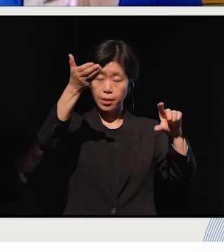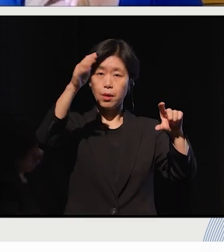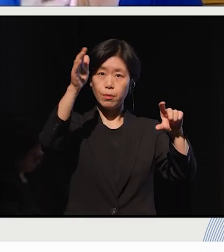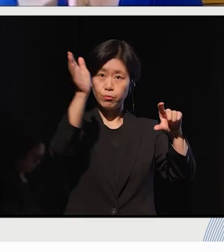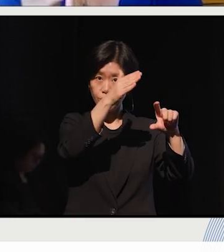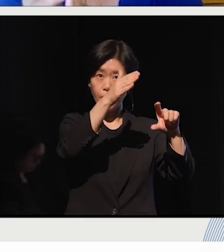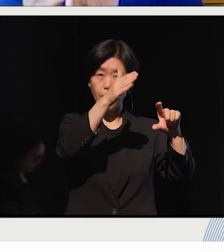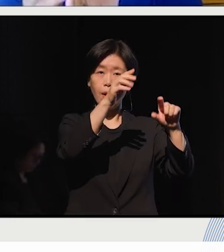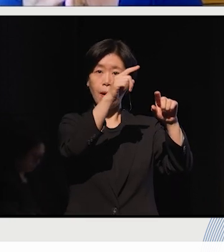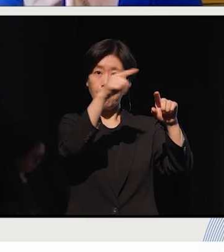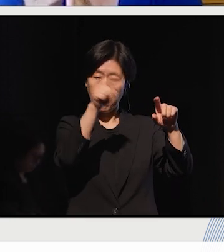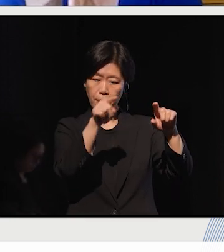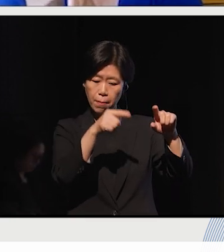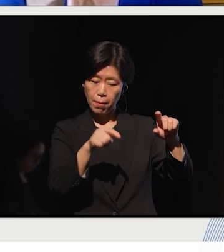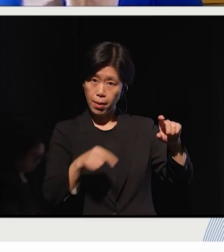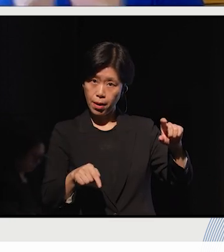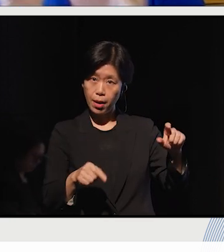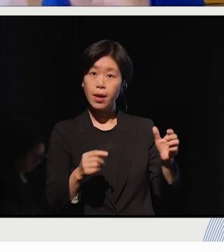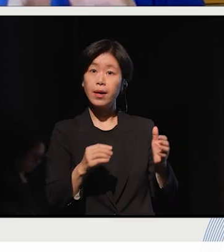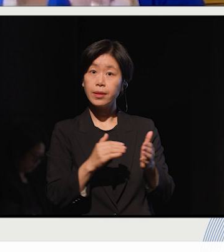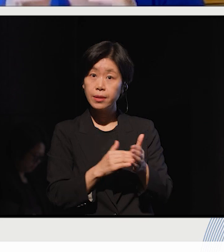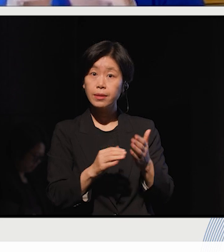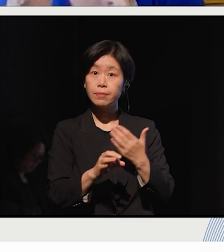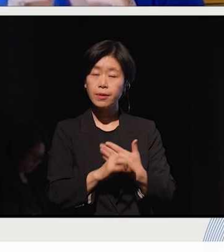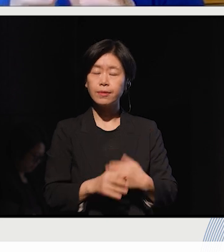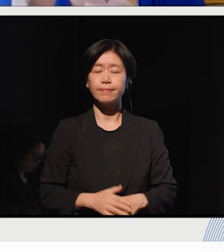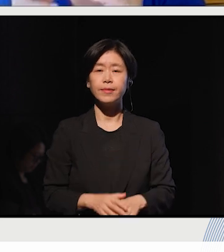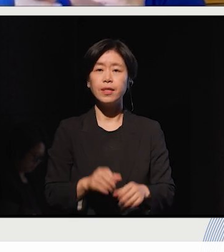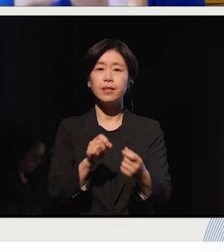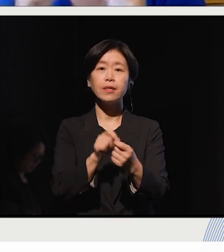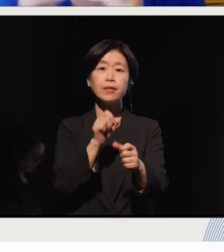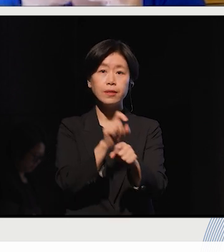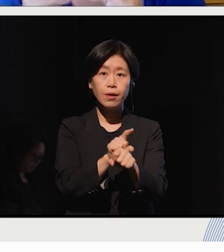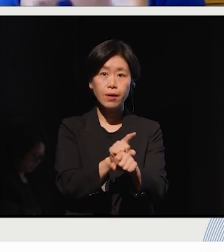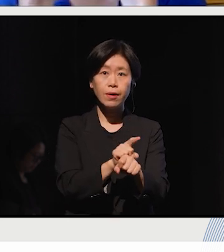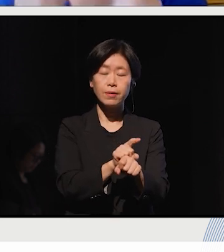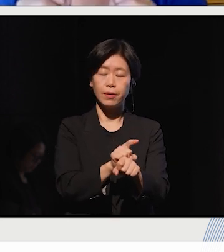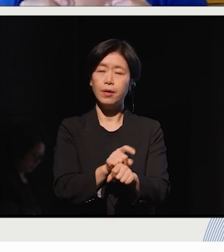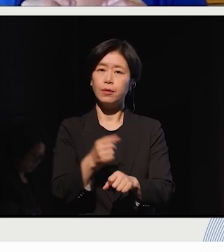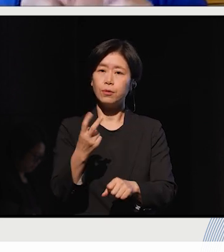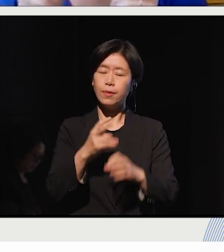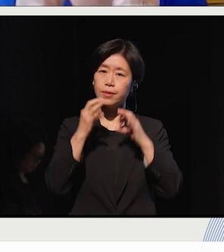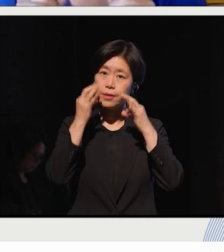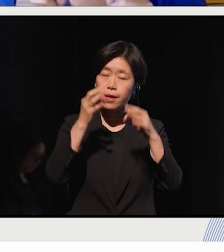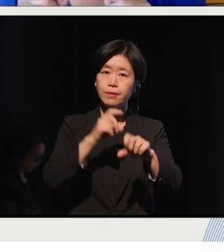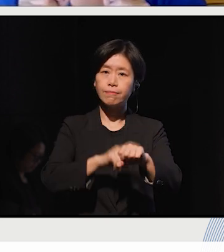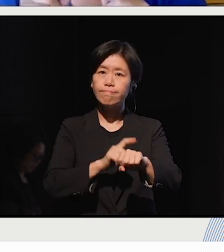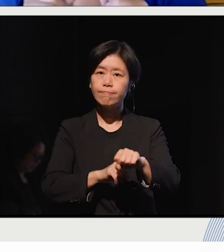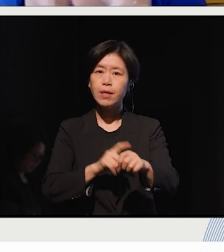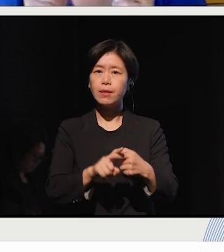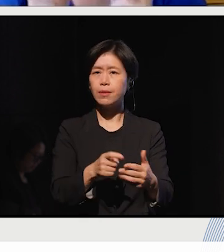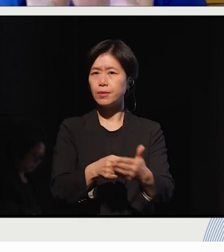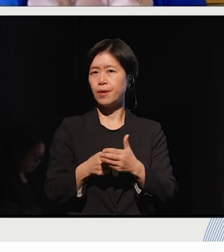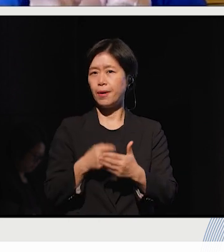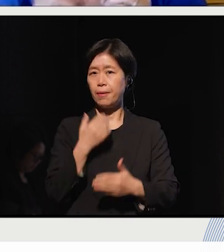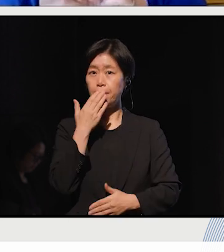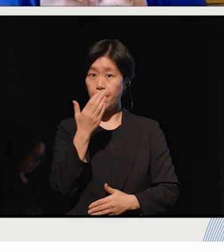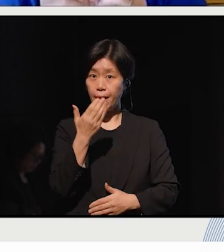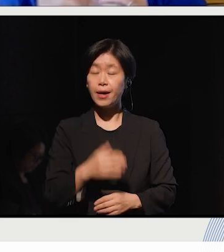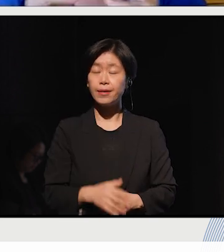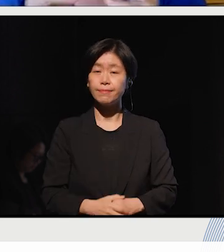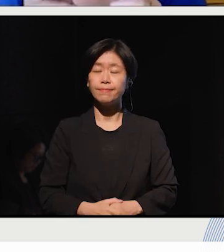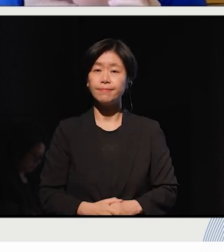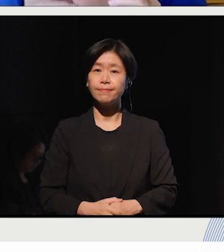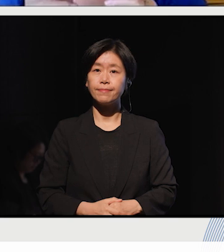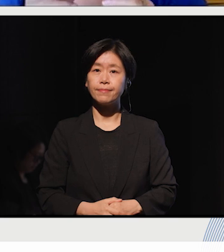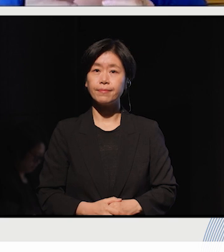your resources, your time in a way that allows you to really maximize and leverage your time and